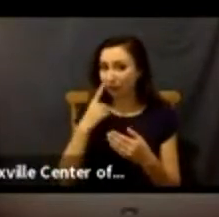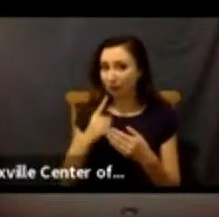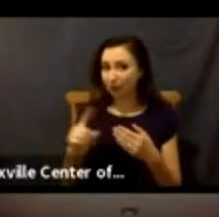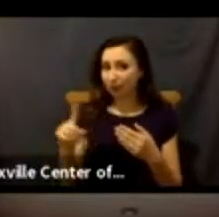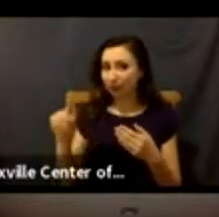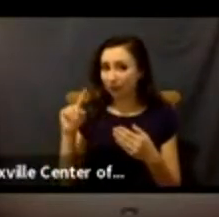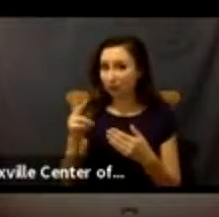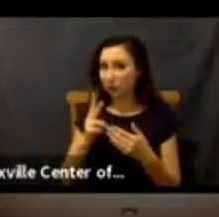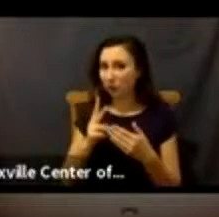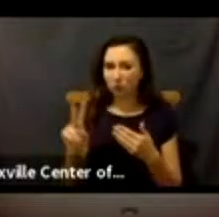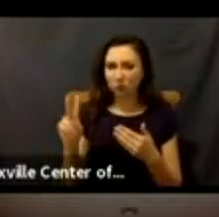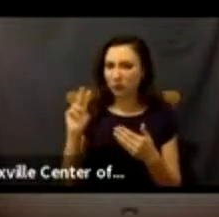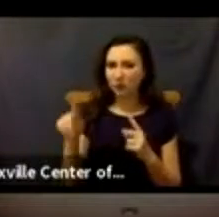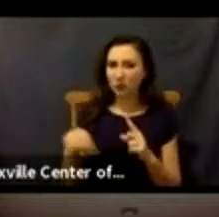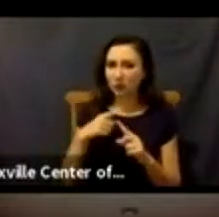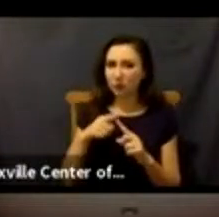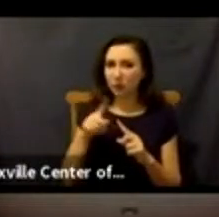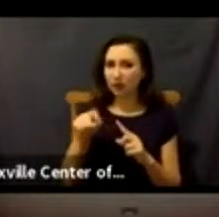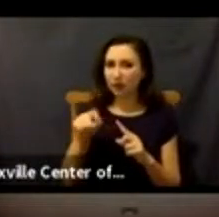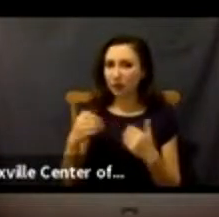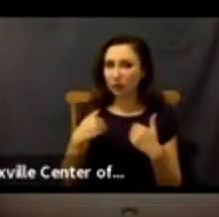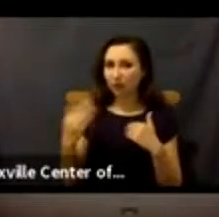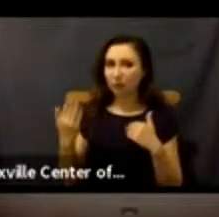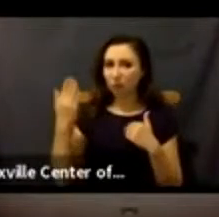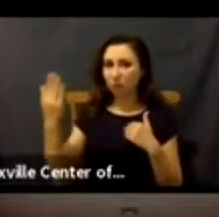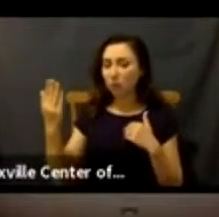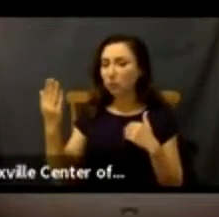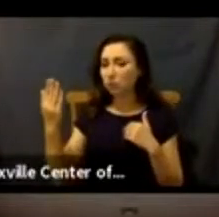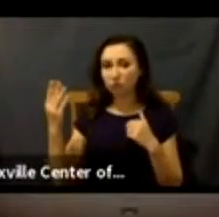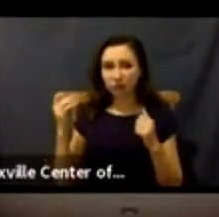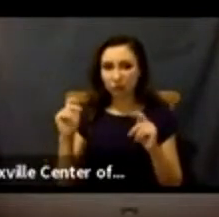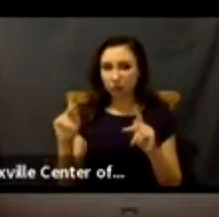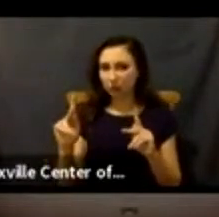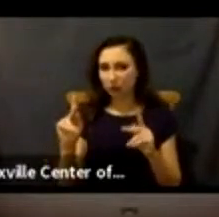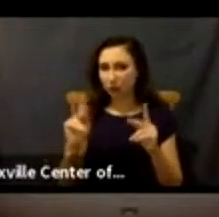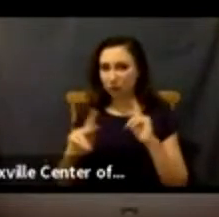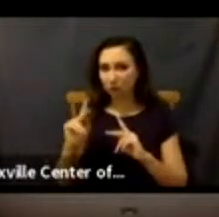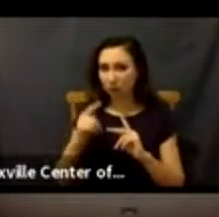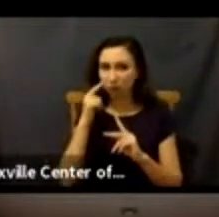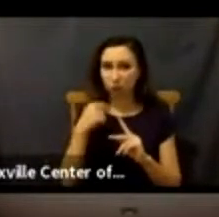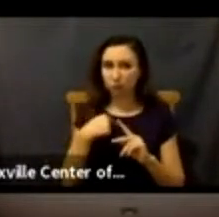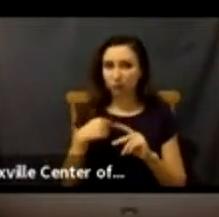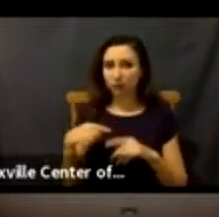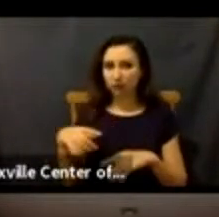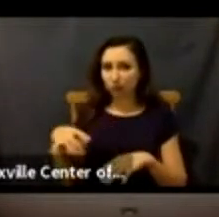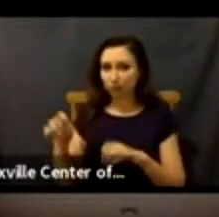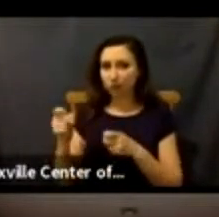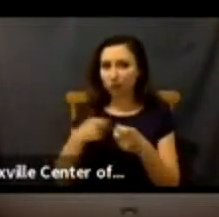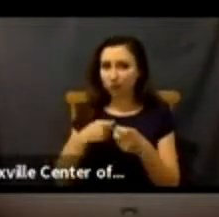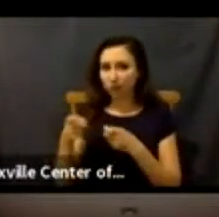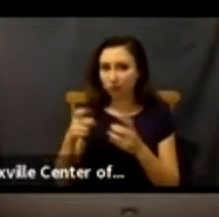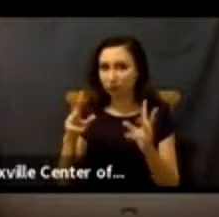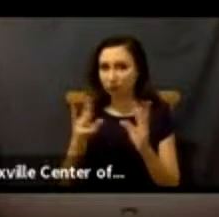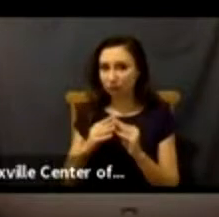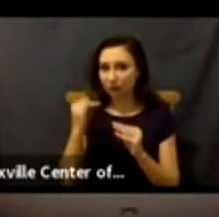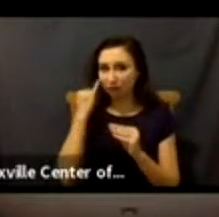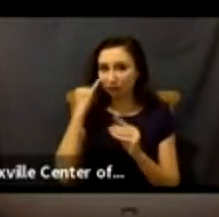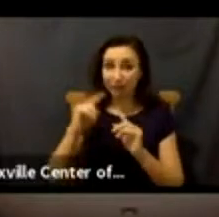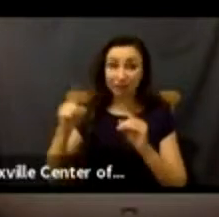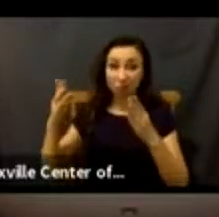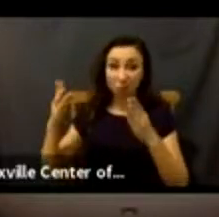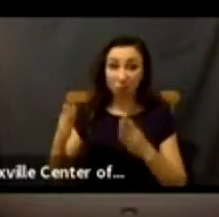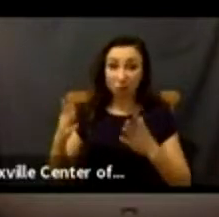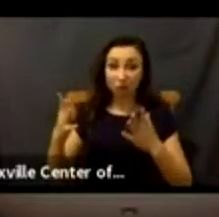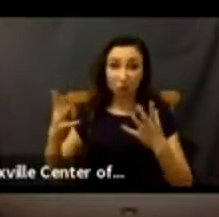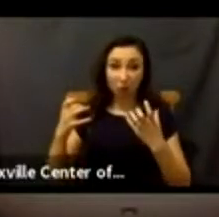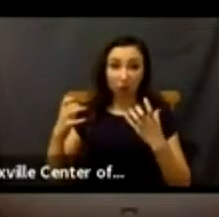2 weeks ago, there had to be a motion and all that things in order for me to actually run the meeting. And if someone else wants to do it, I certainly